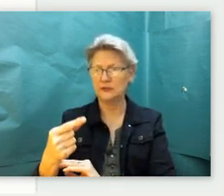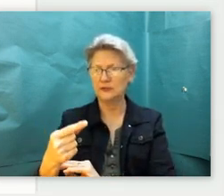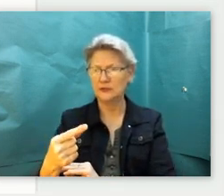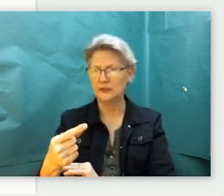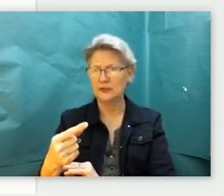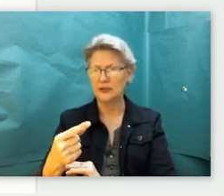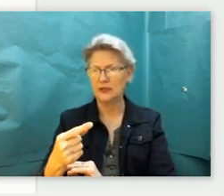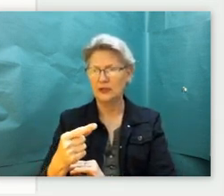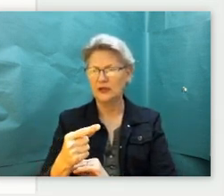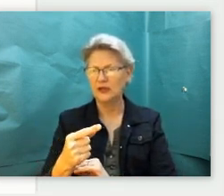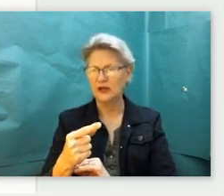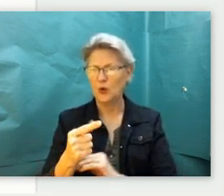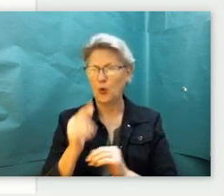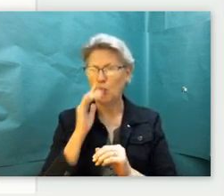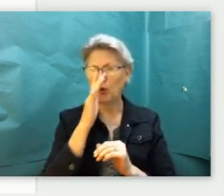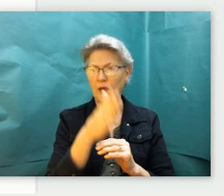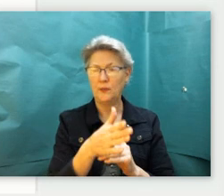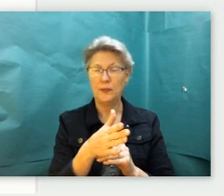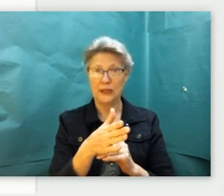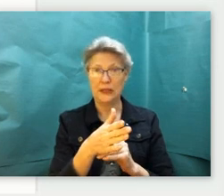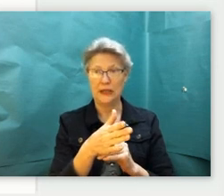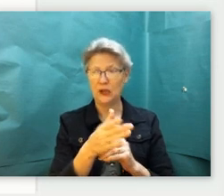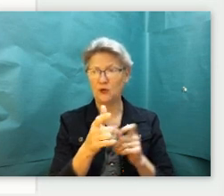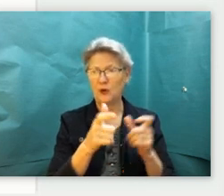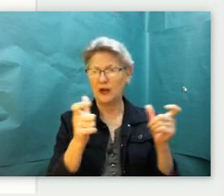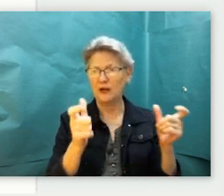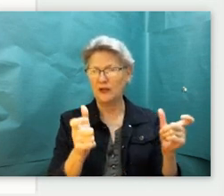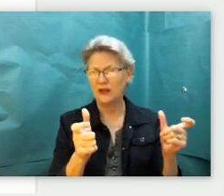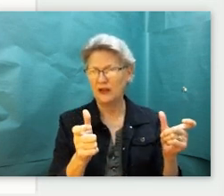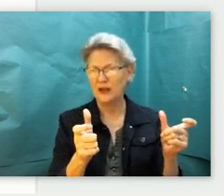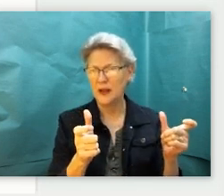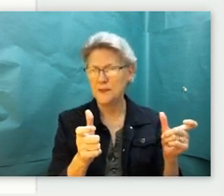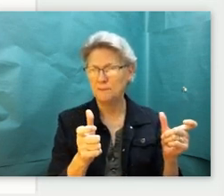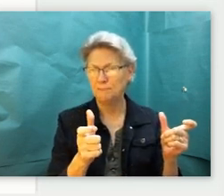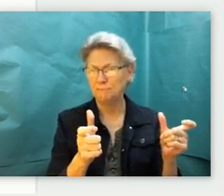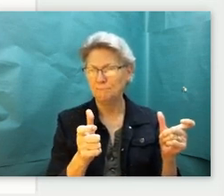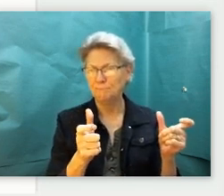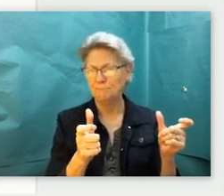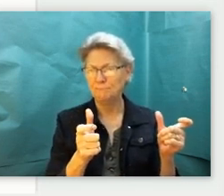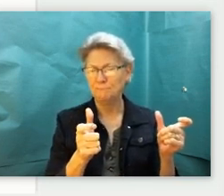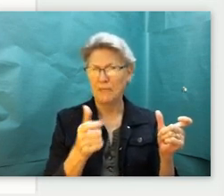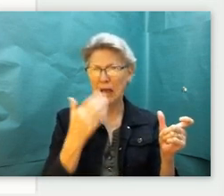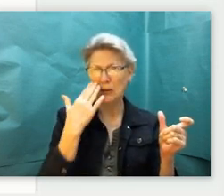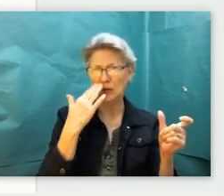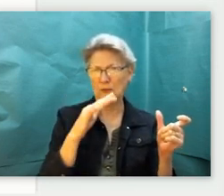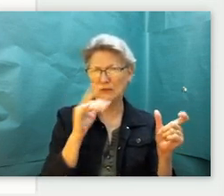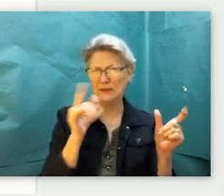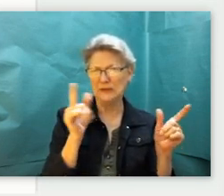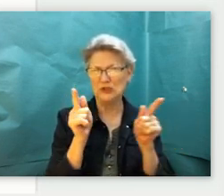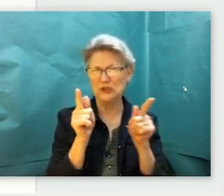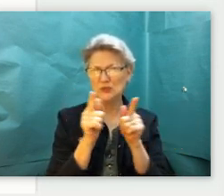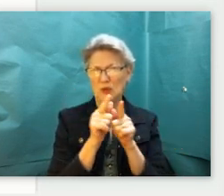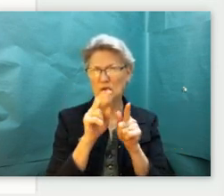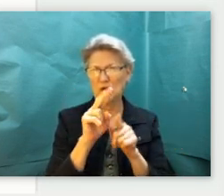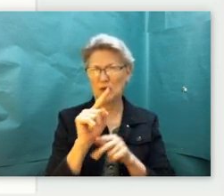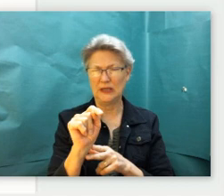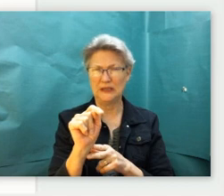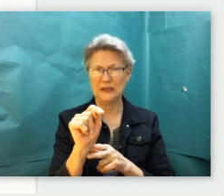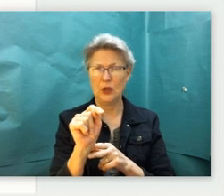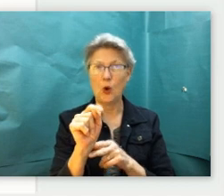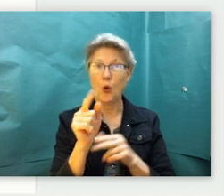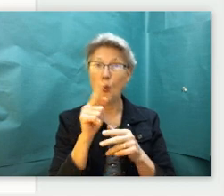they're going to be greater than, because we know that grams are a smaller unit.